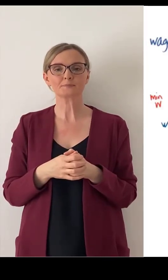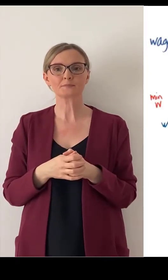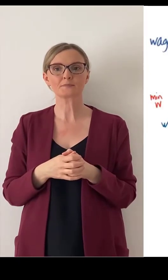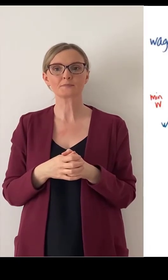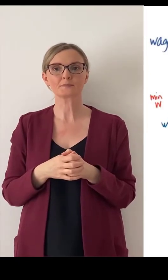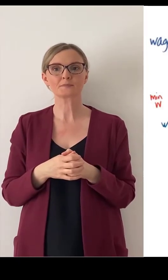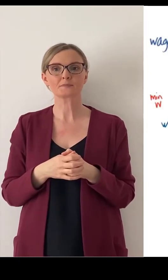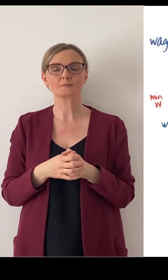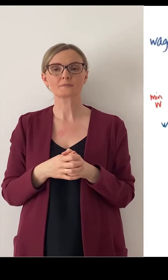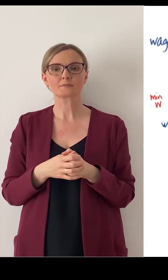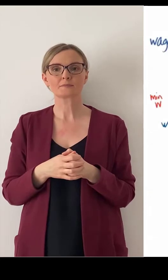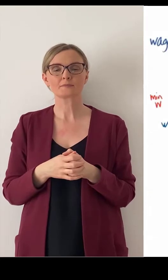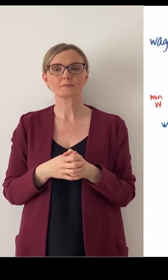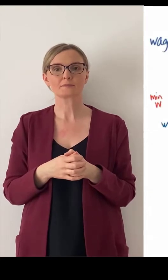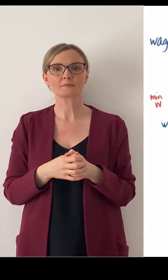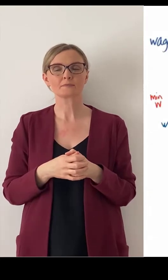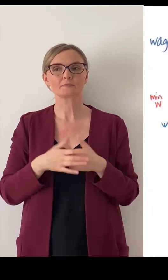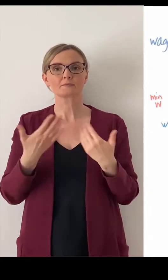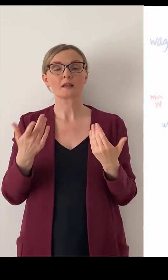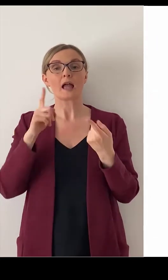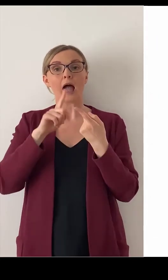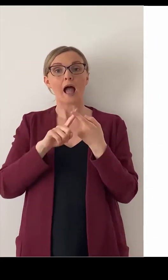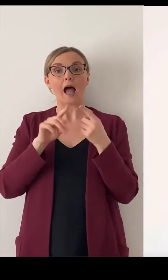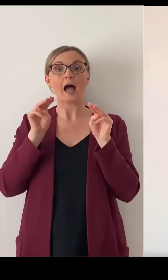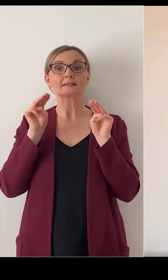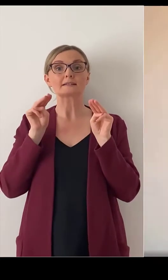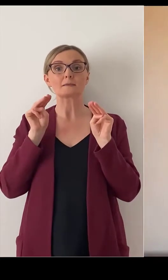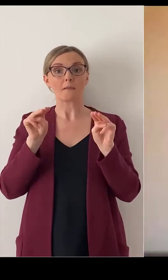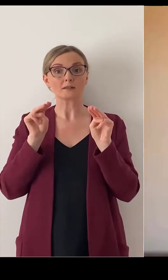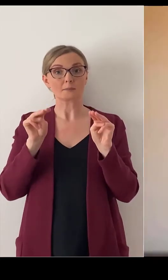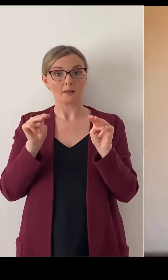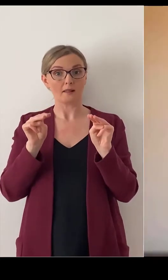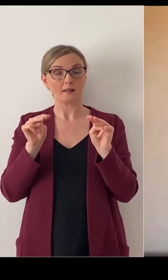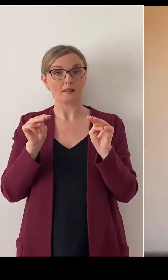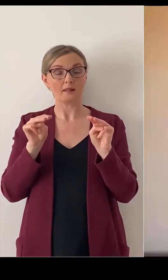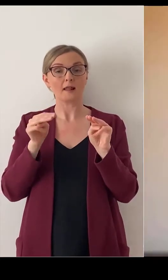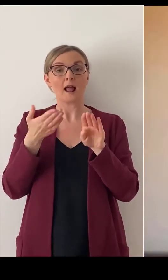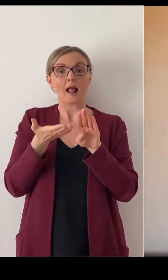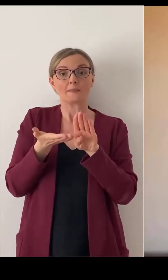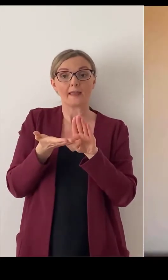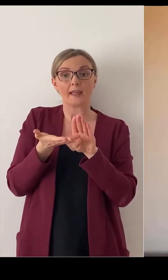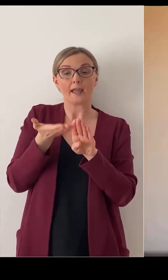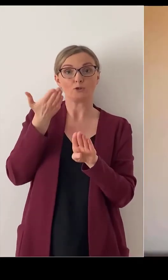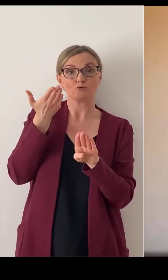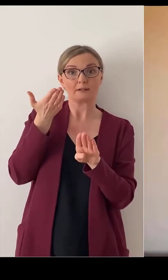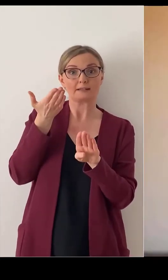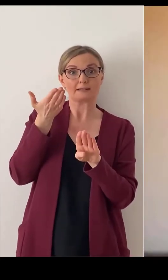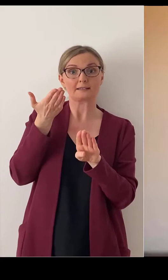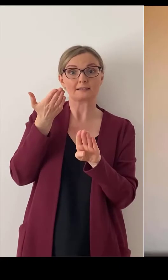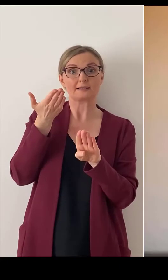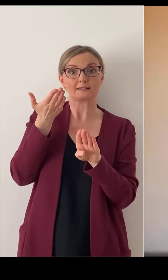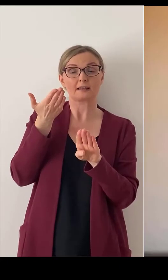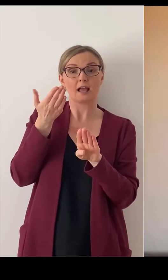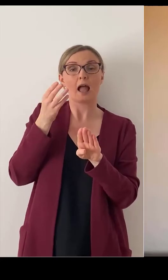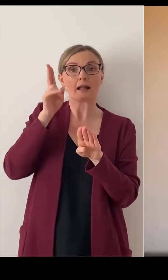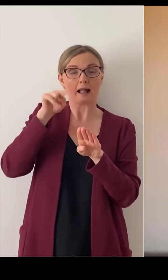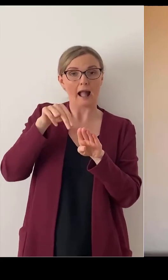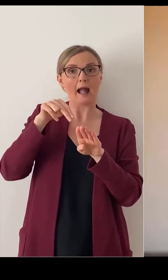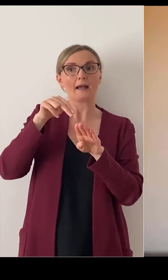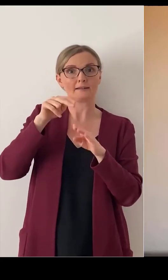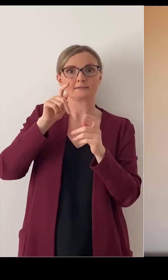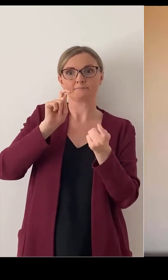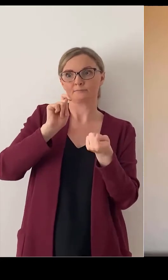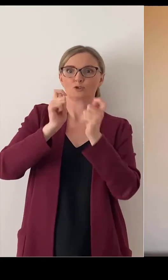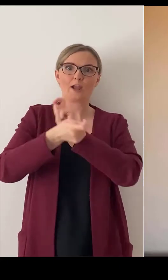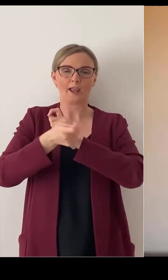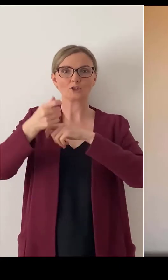Theoretically, it's even possible that the increase in aggregate demand overturns the initial effect,